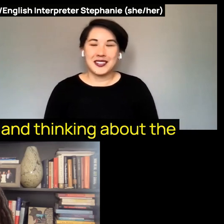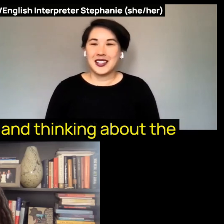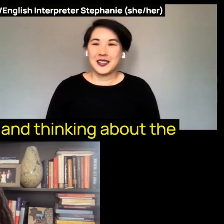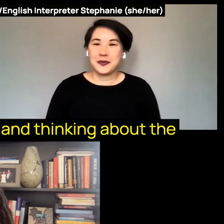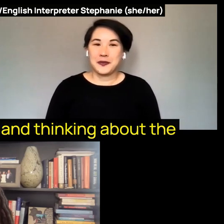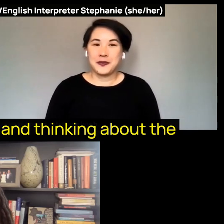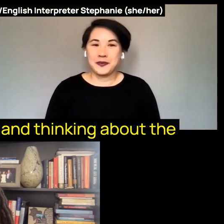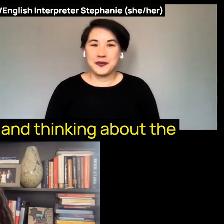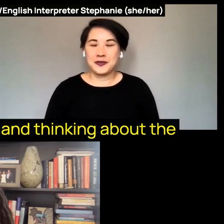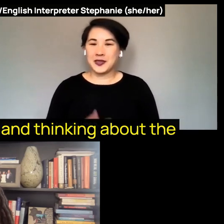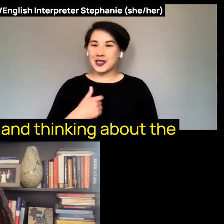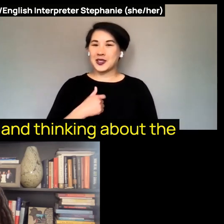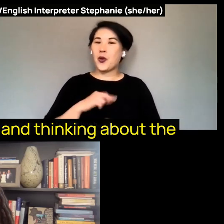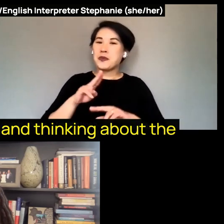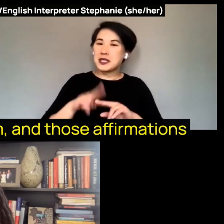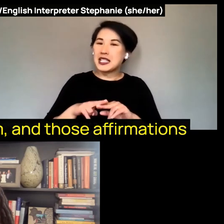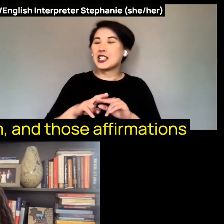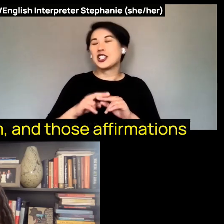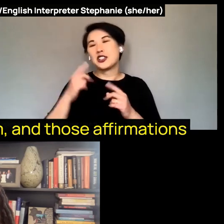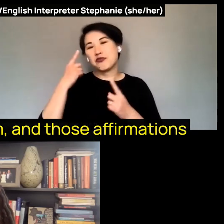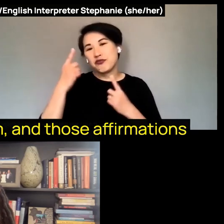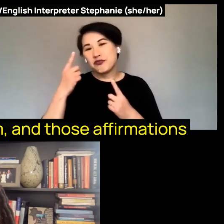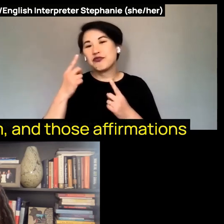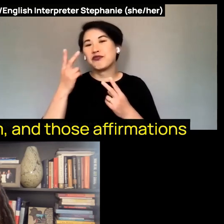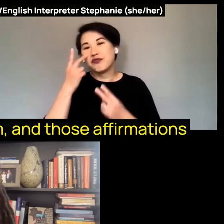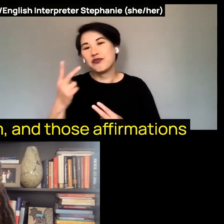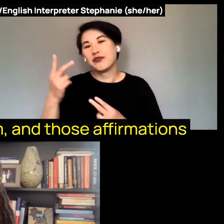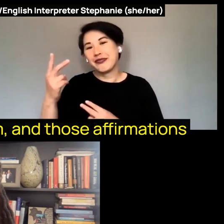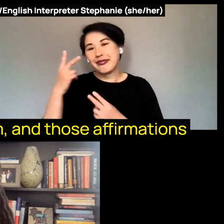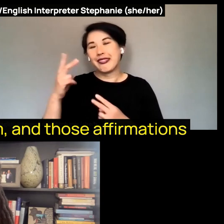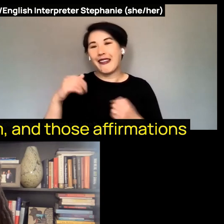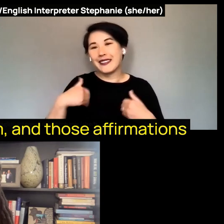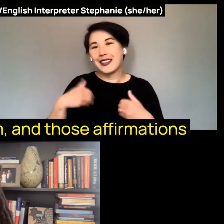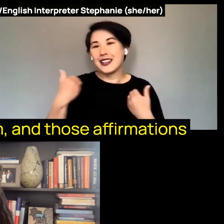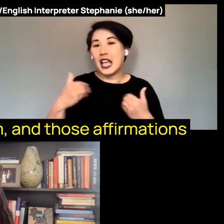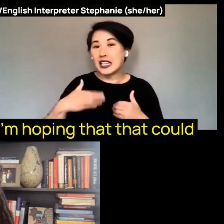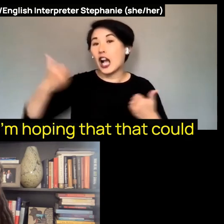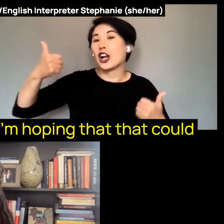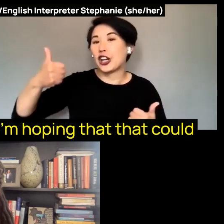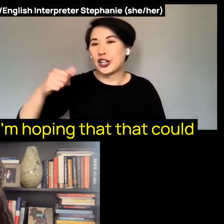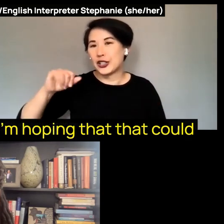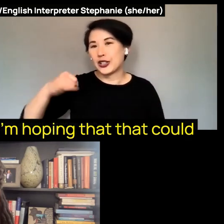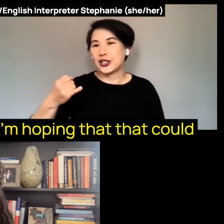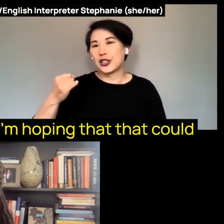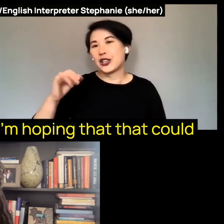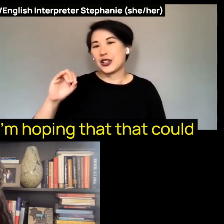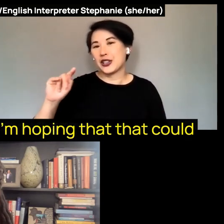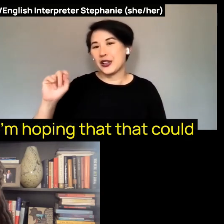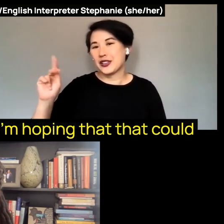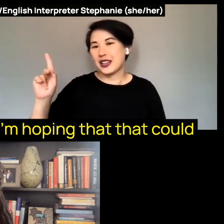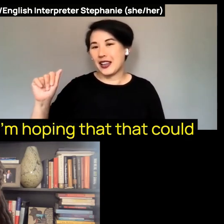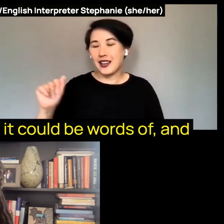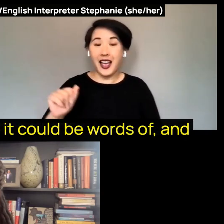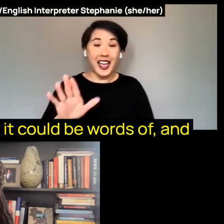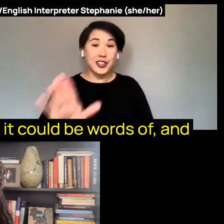I'm actually sitting here reflecting and thinking about the younger Jotaka and those affirmations that you're offering and.